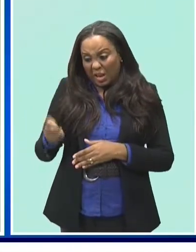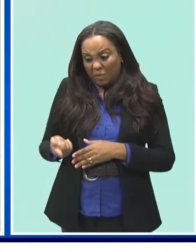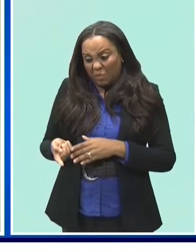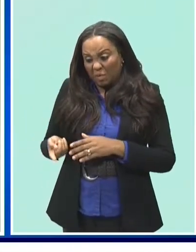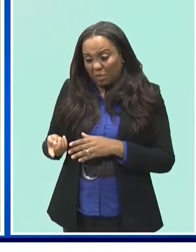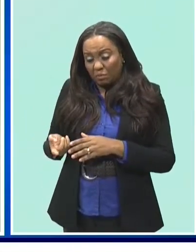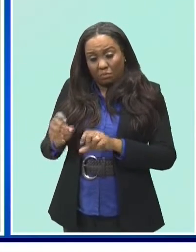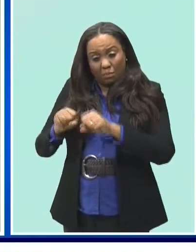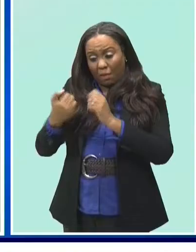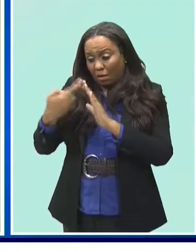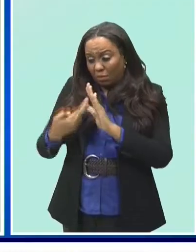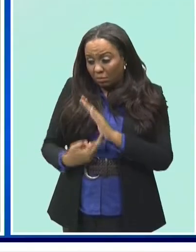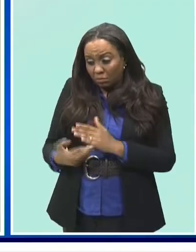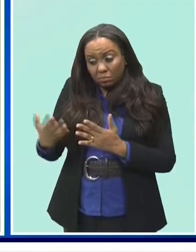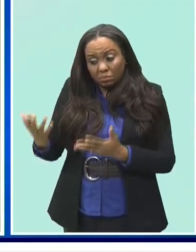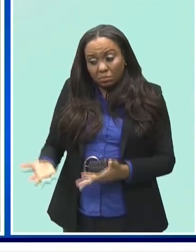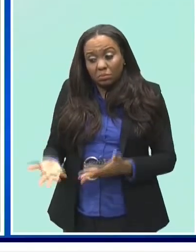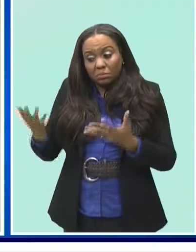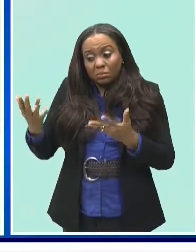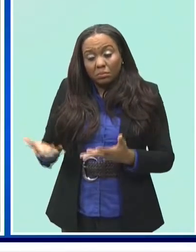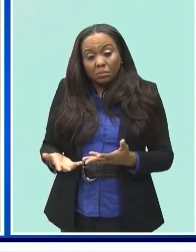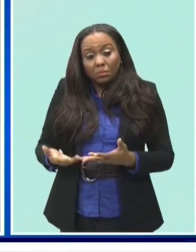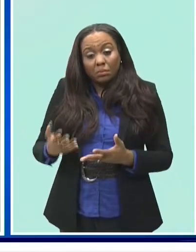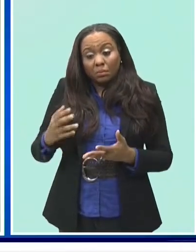for breaking the rules.